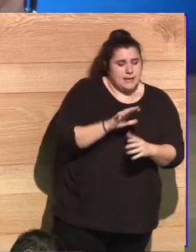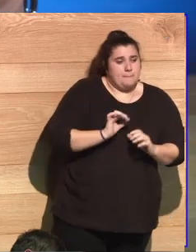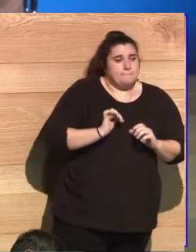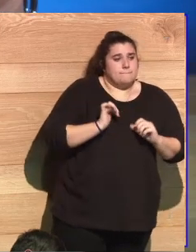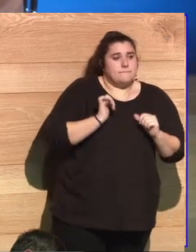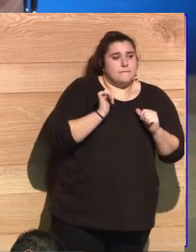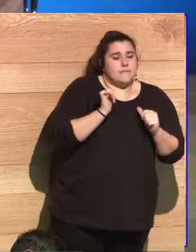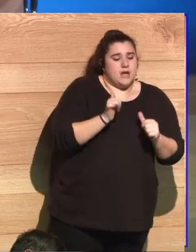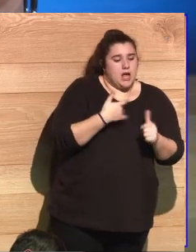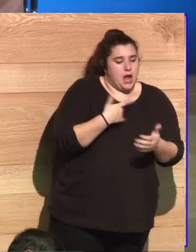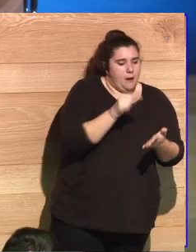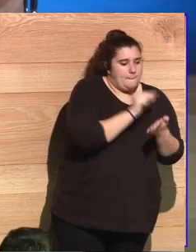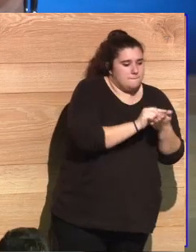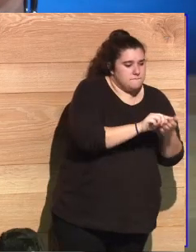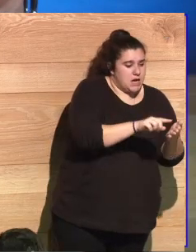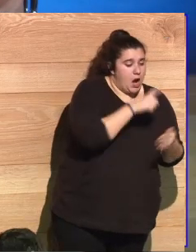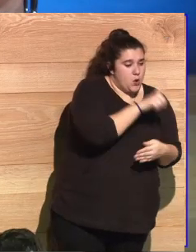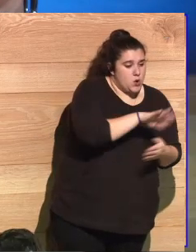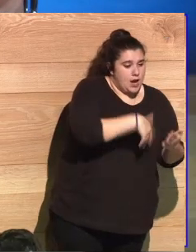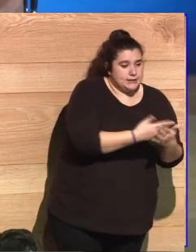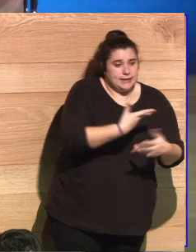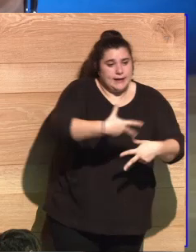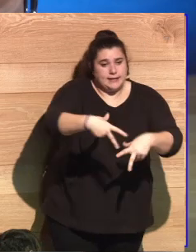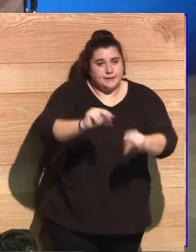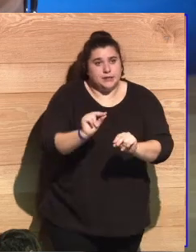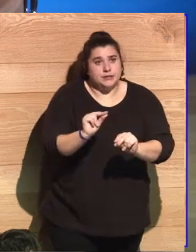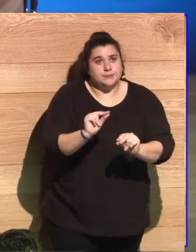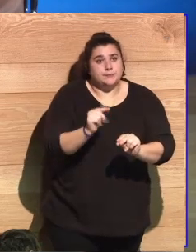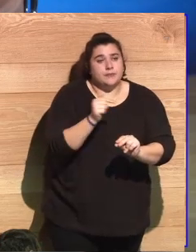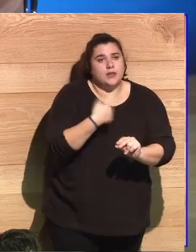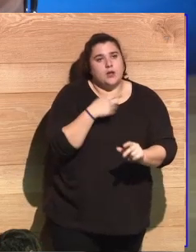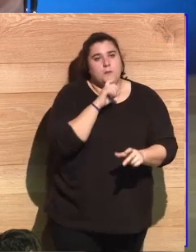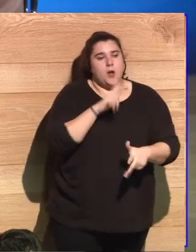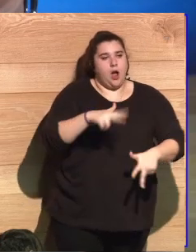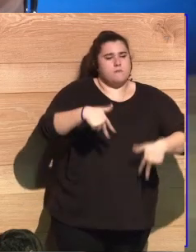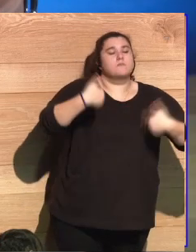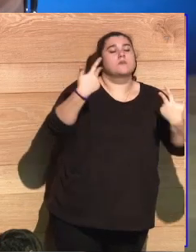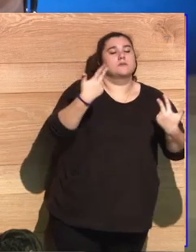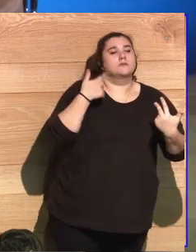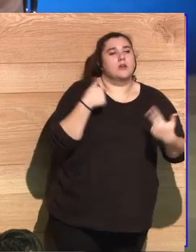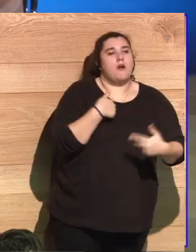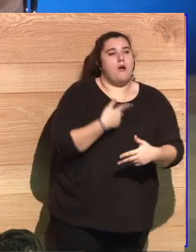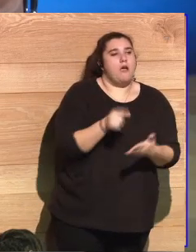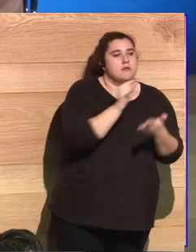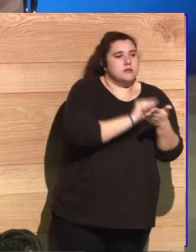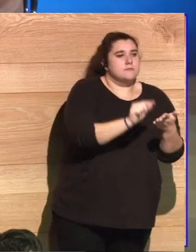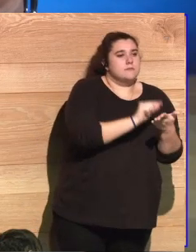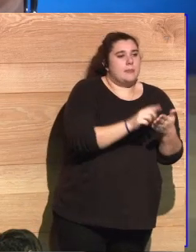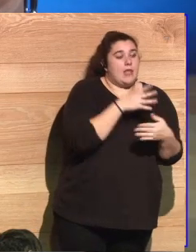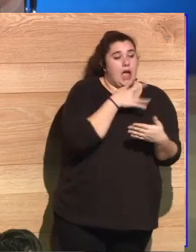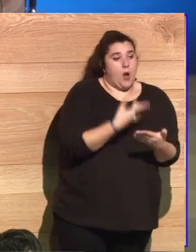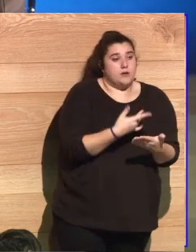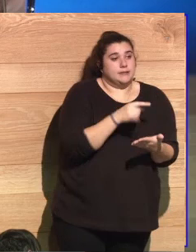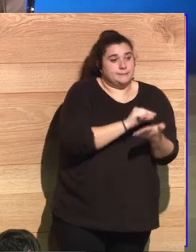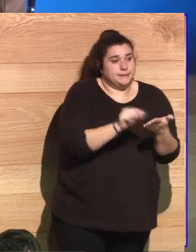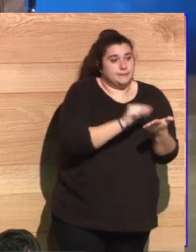end of something, it was very liberating. So yeah, I'm writing a novel now that I'm hoping will be